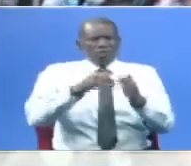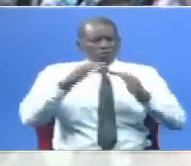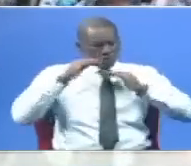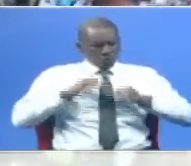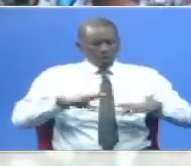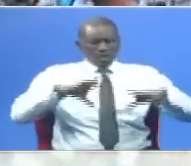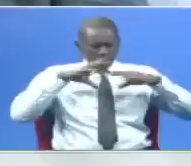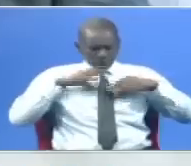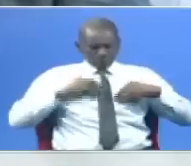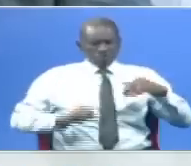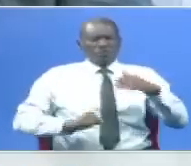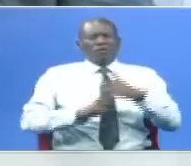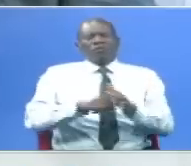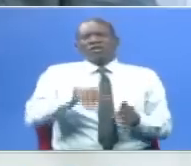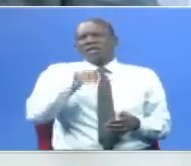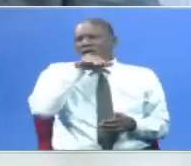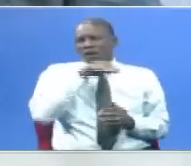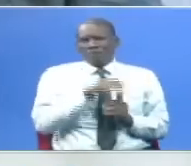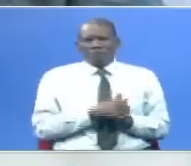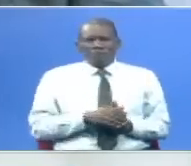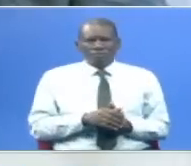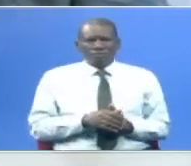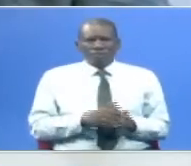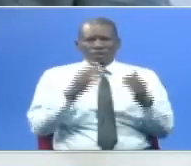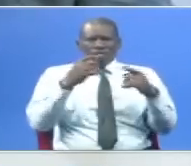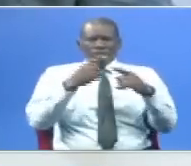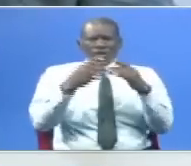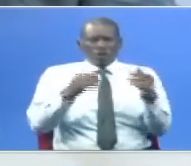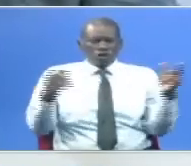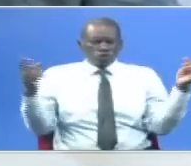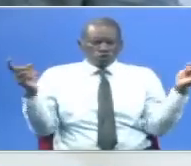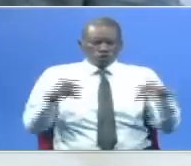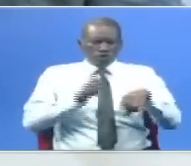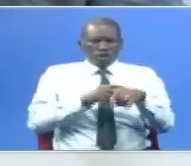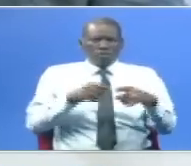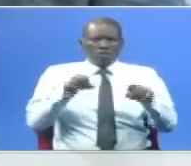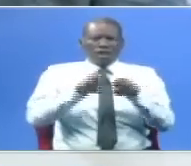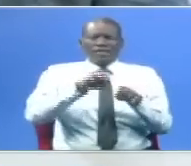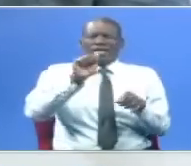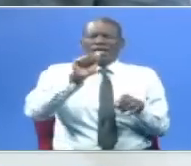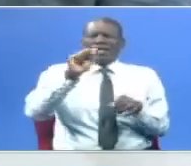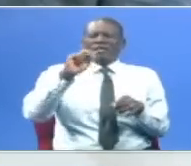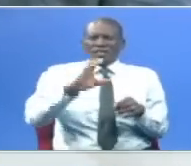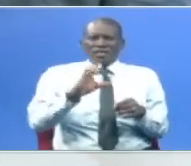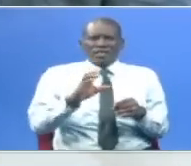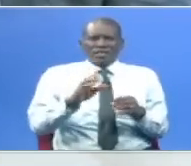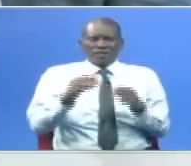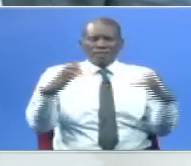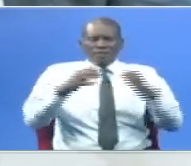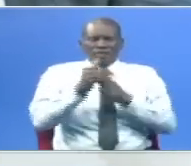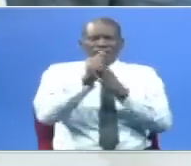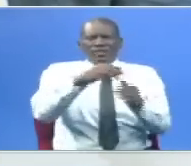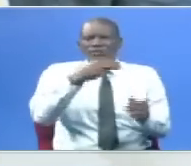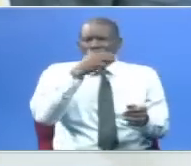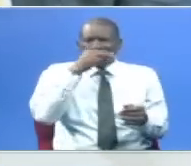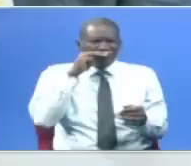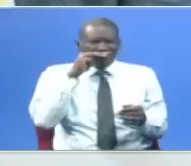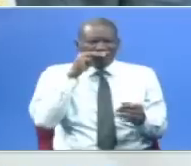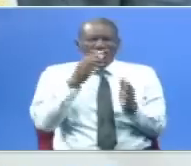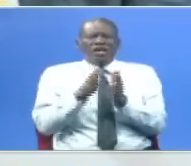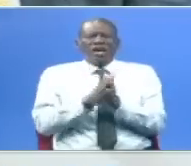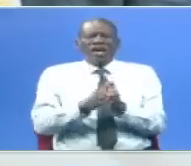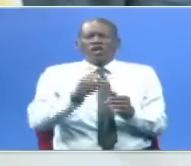agreed to support it. It was, however, short-lived as Amani National Congress Party leader Musalia Mudavadi and